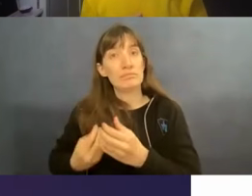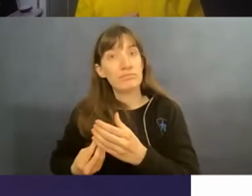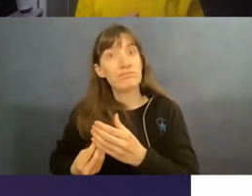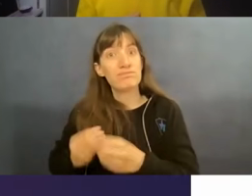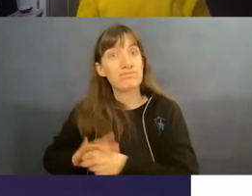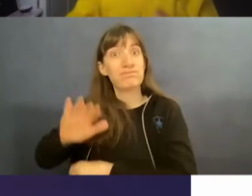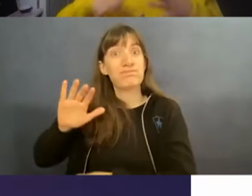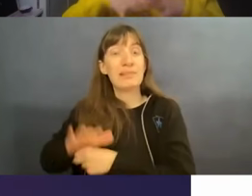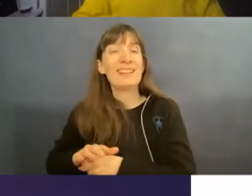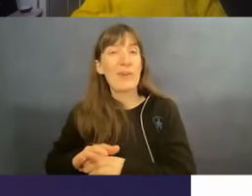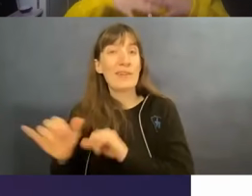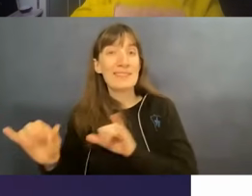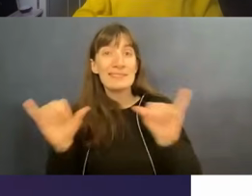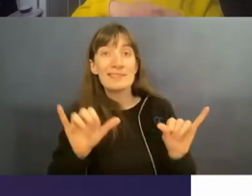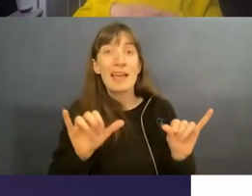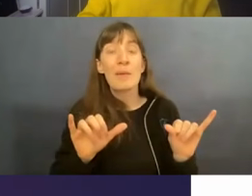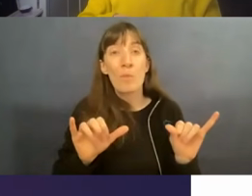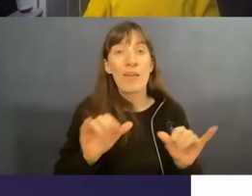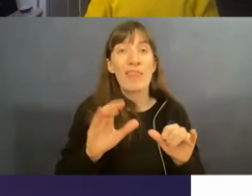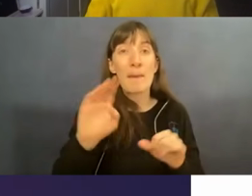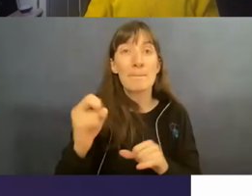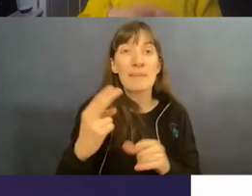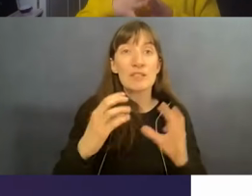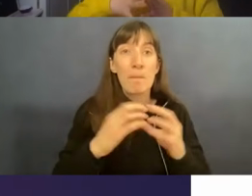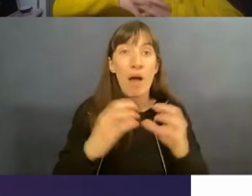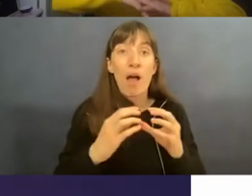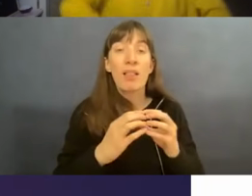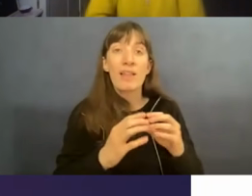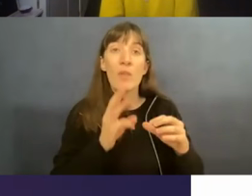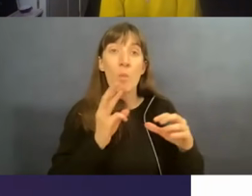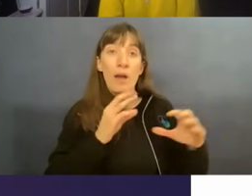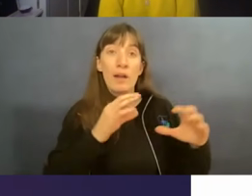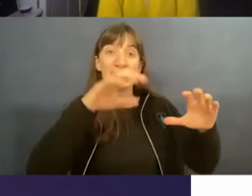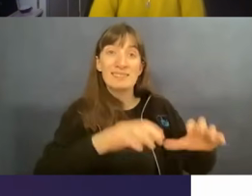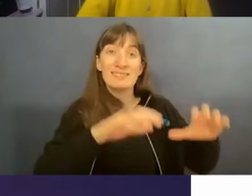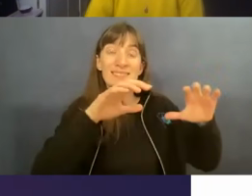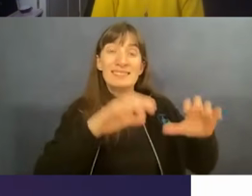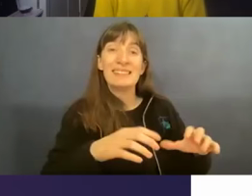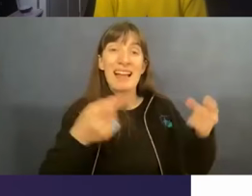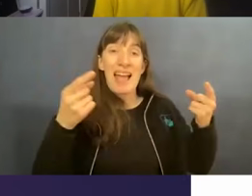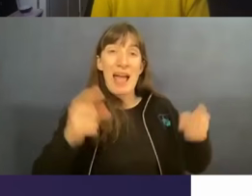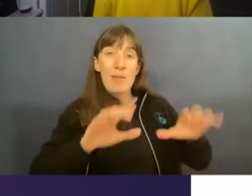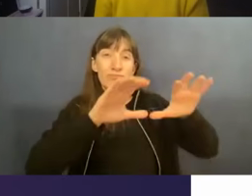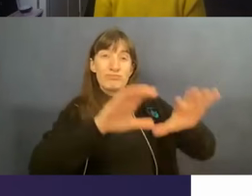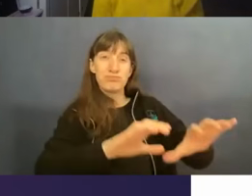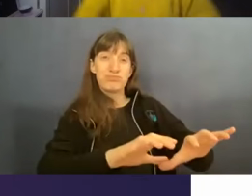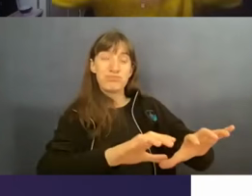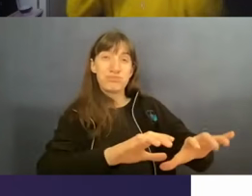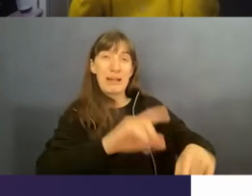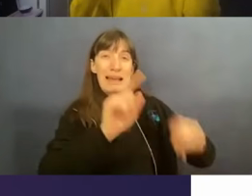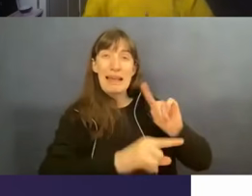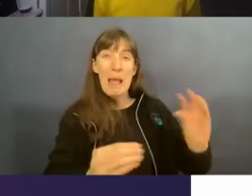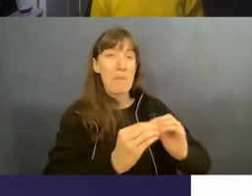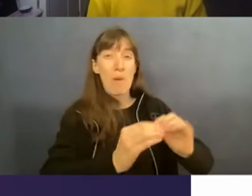pressing it into the water and you keep pushing it and pushing it and pushing it down, one day when your arms are fully extended and you can't push it down anymore, the ball